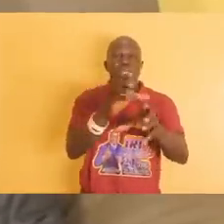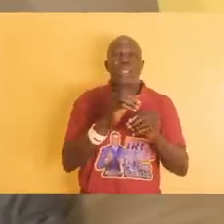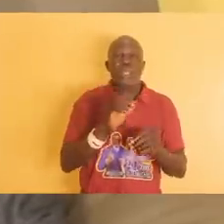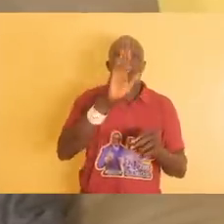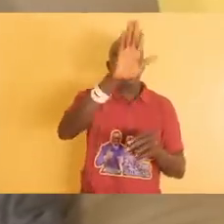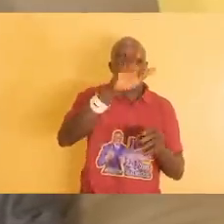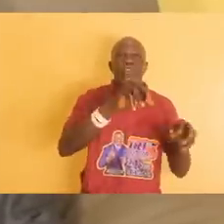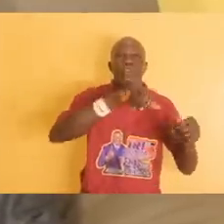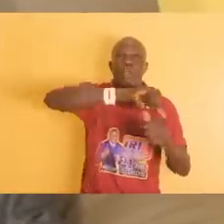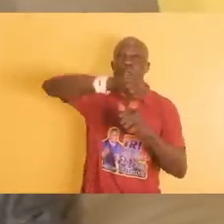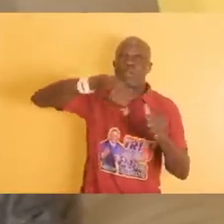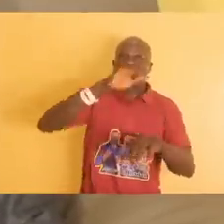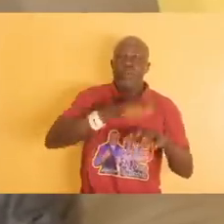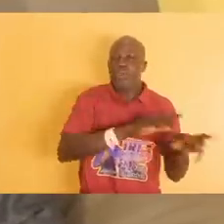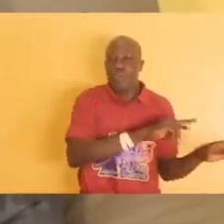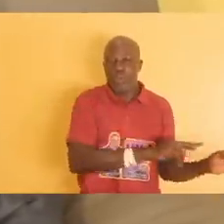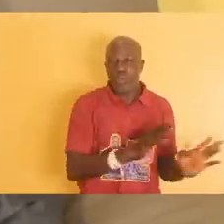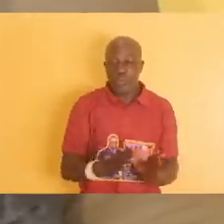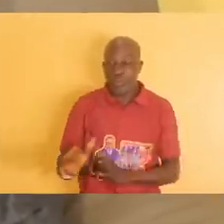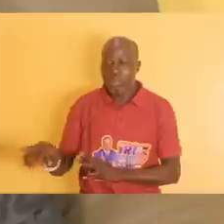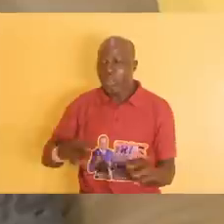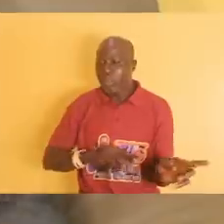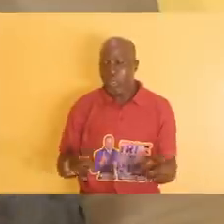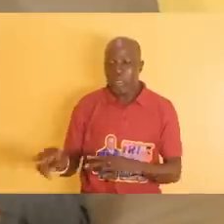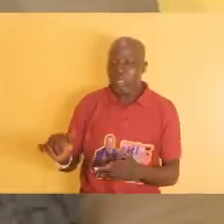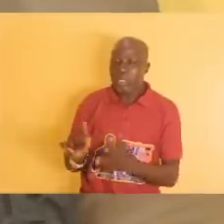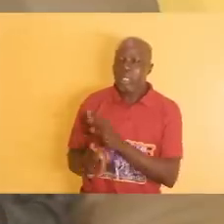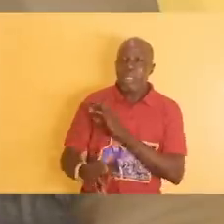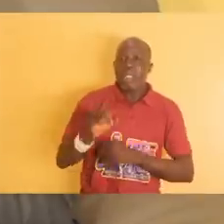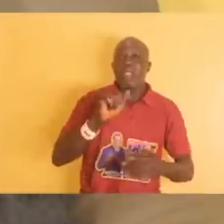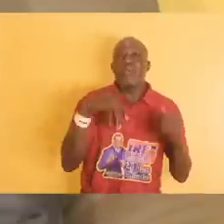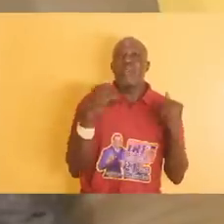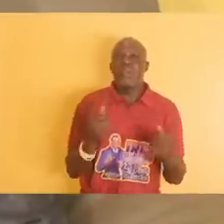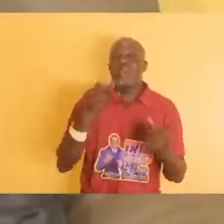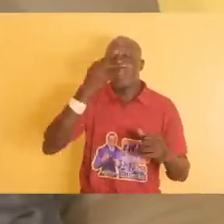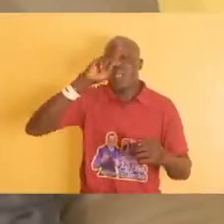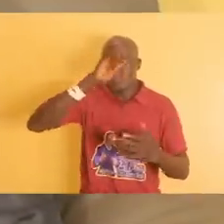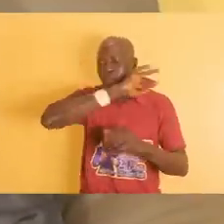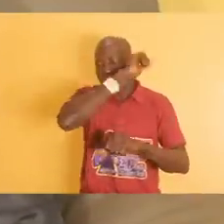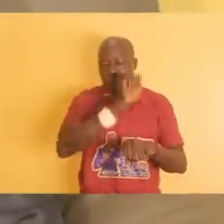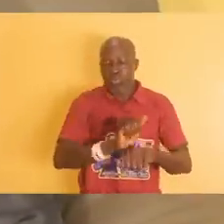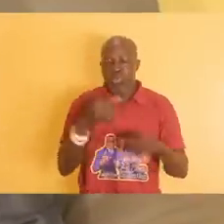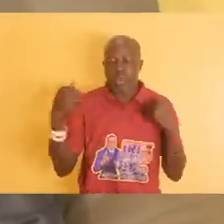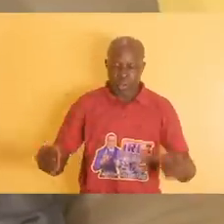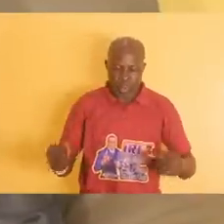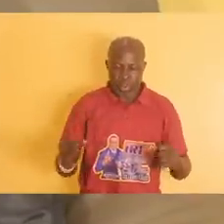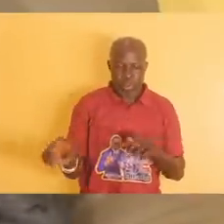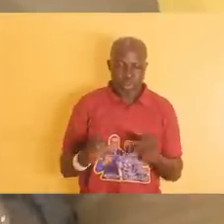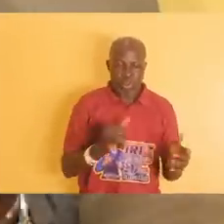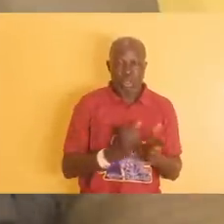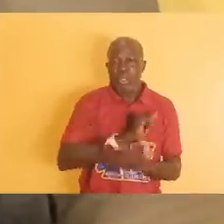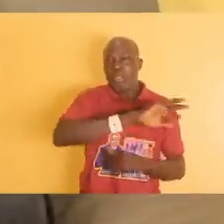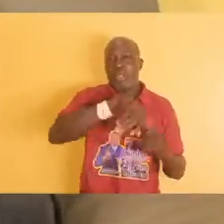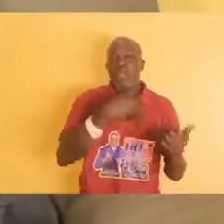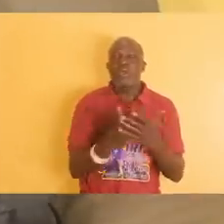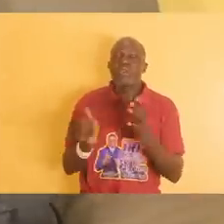you must get your oil prepared. Someone told me that. What does